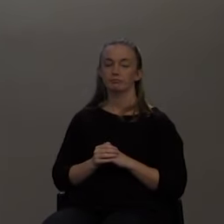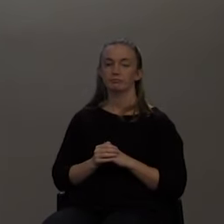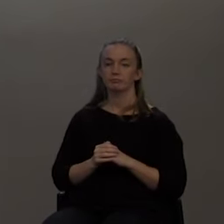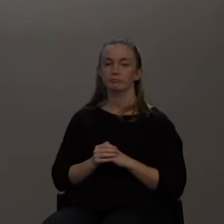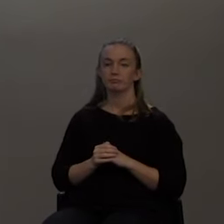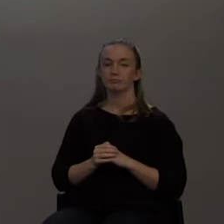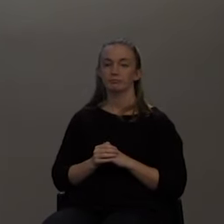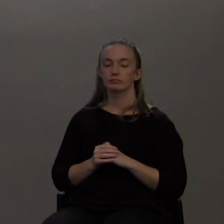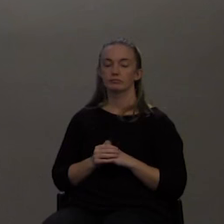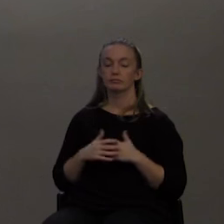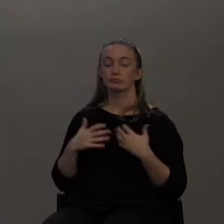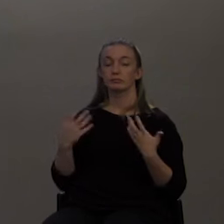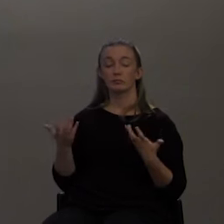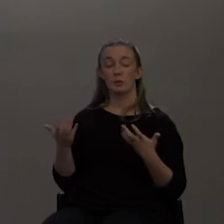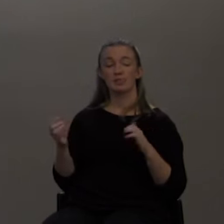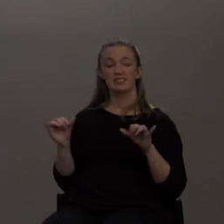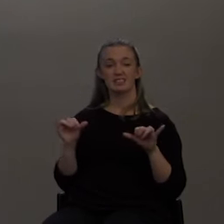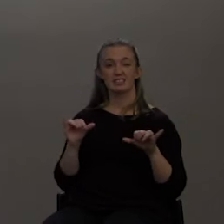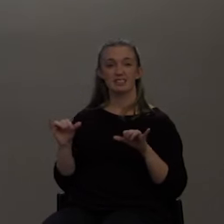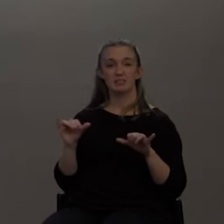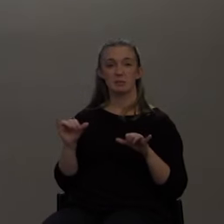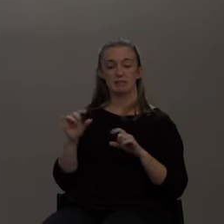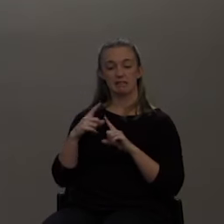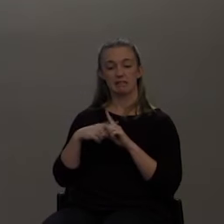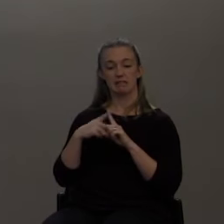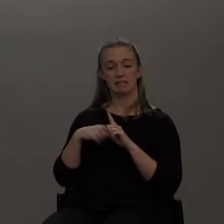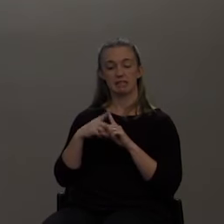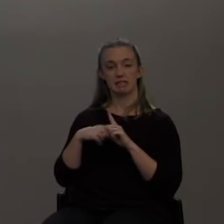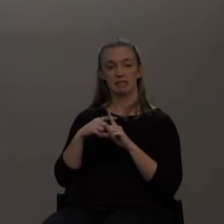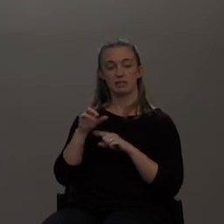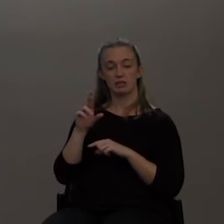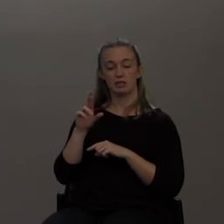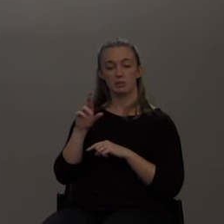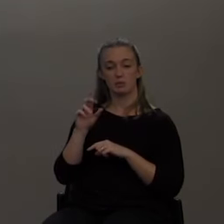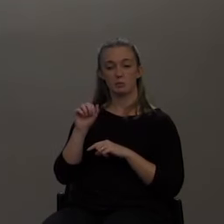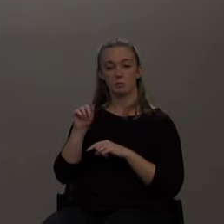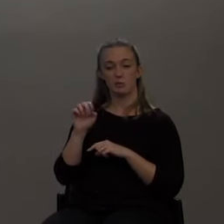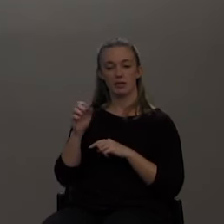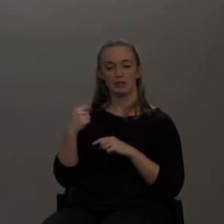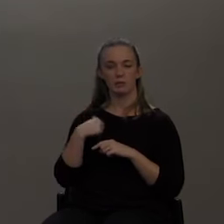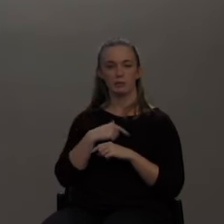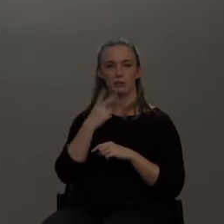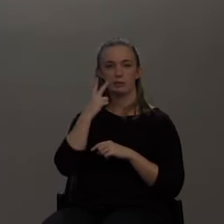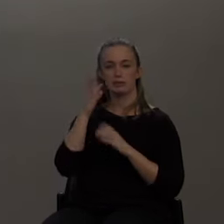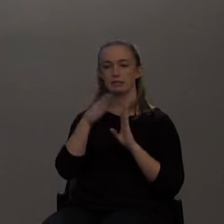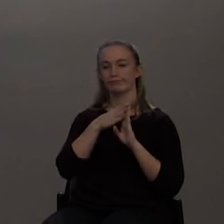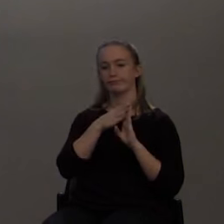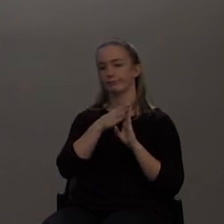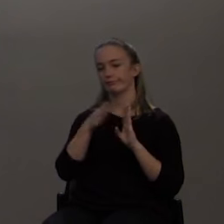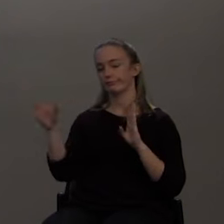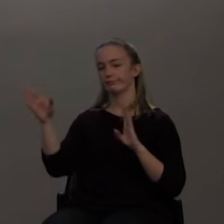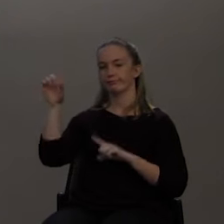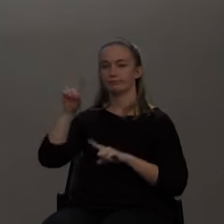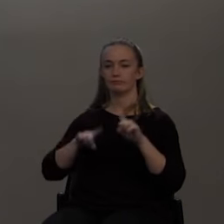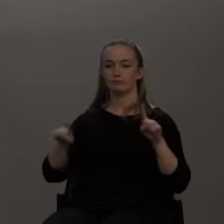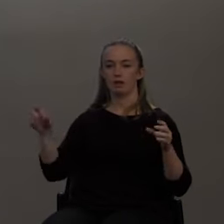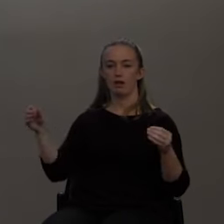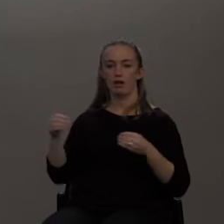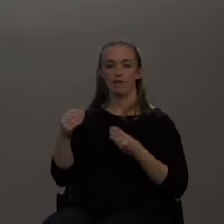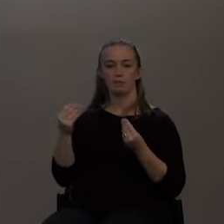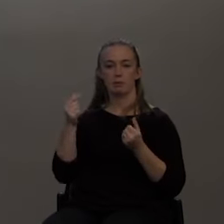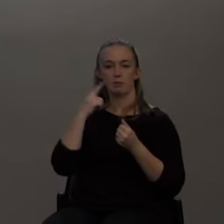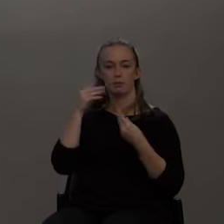And so similar to those lease rates, we're seeing a wide range of listings for in office properties for